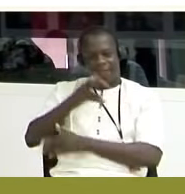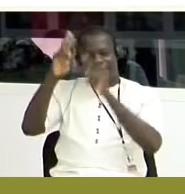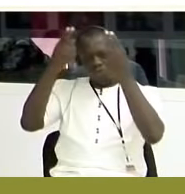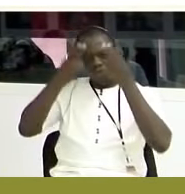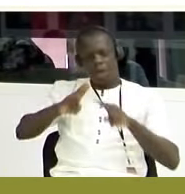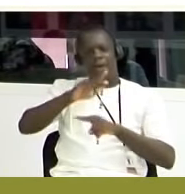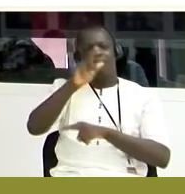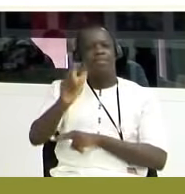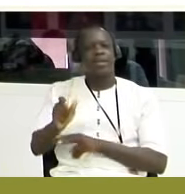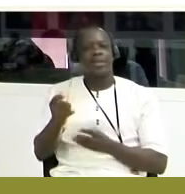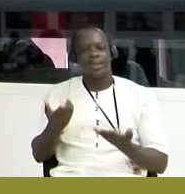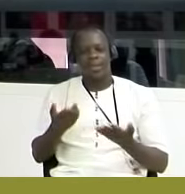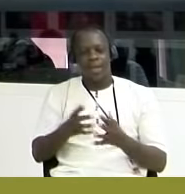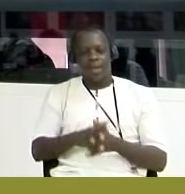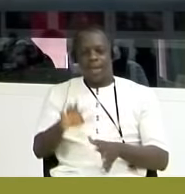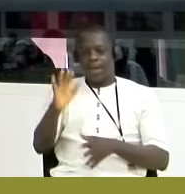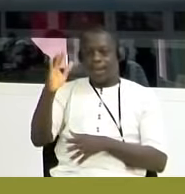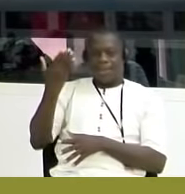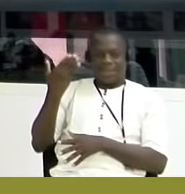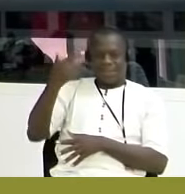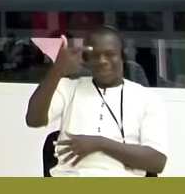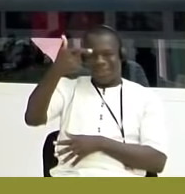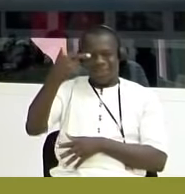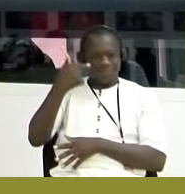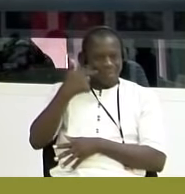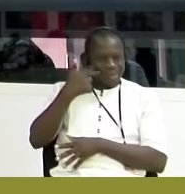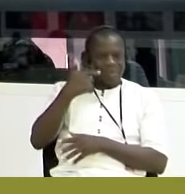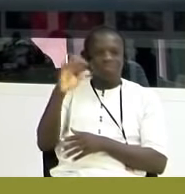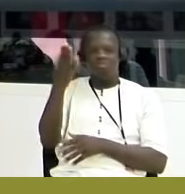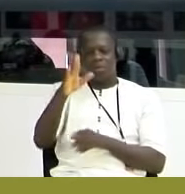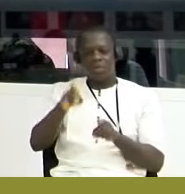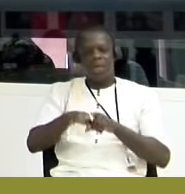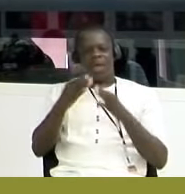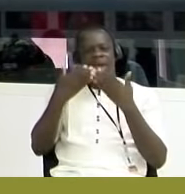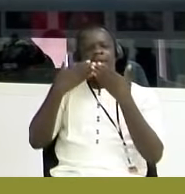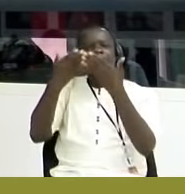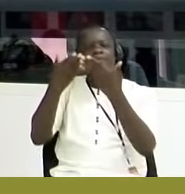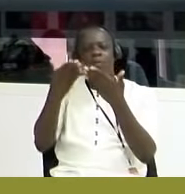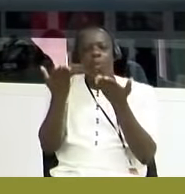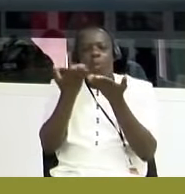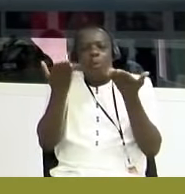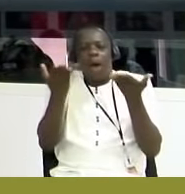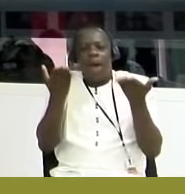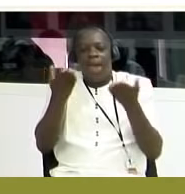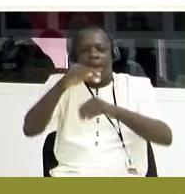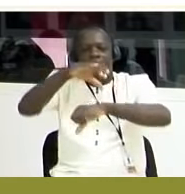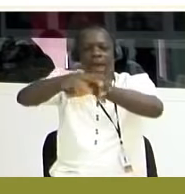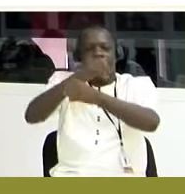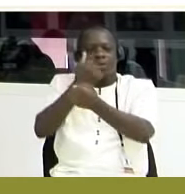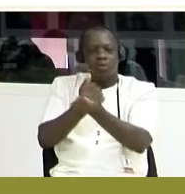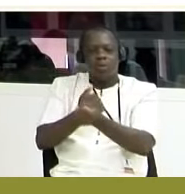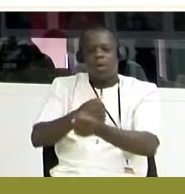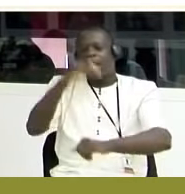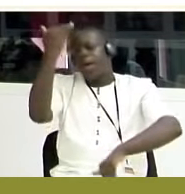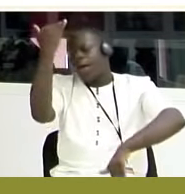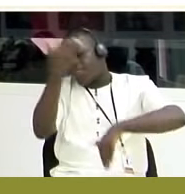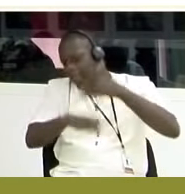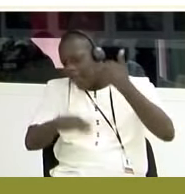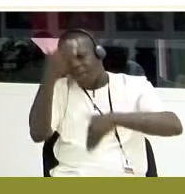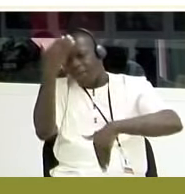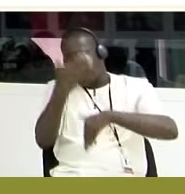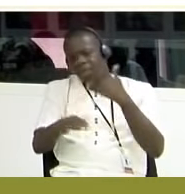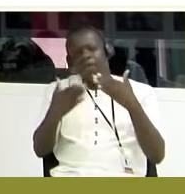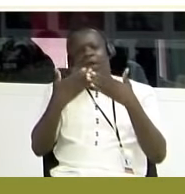During those 7 days, were you at any point told of the reason for your arrest? We were never told of the reasons of our arrest.